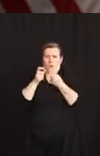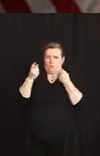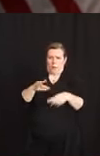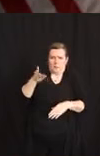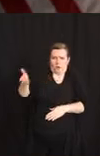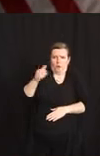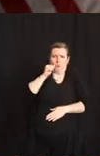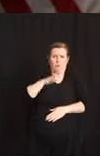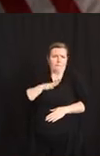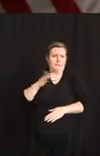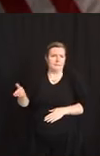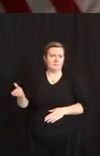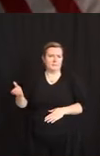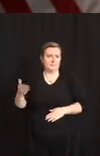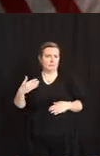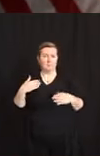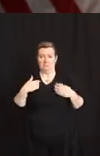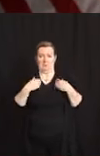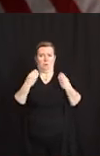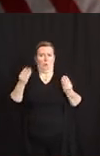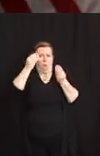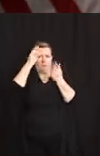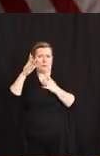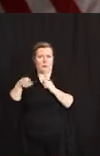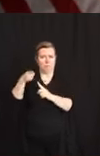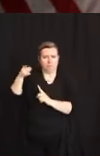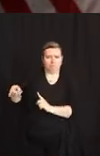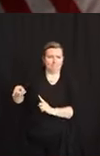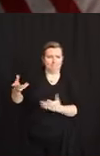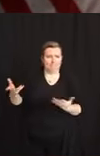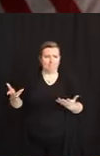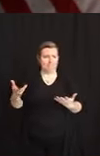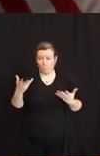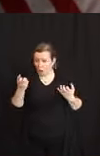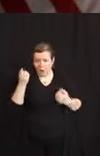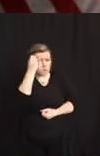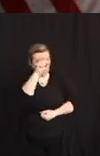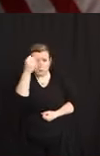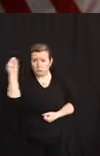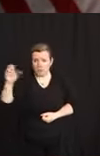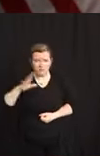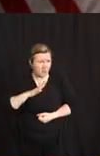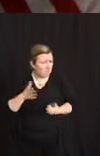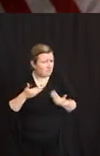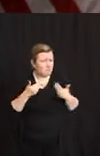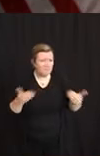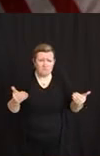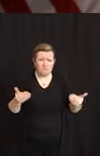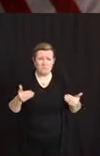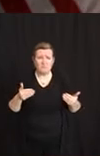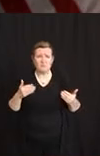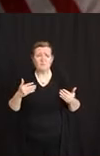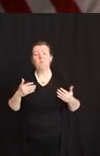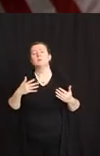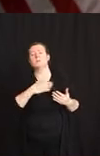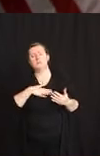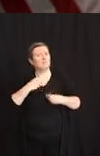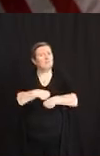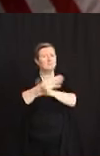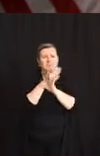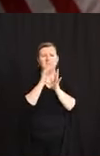no insights on that. And as I said, I don't begrudge folks protesting. I would prefer strongly that they do that in a virtual way, at home,